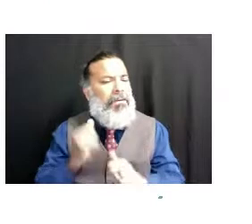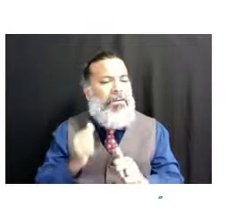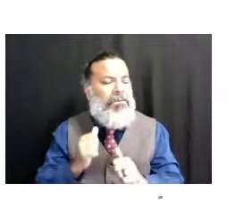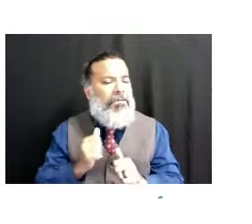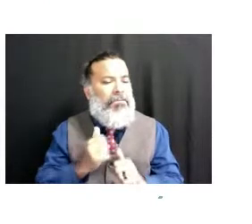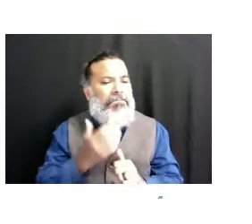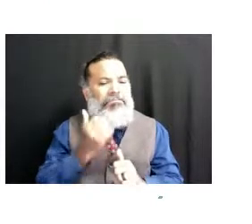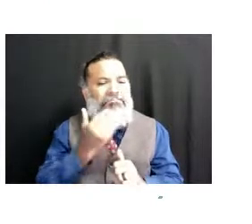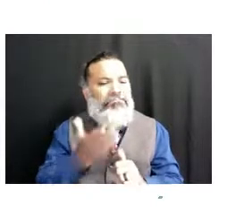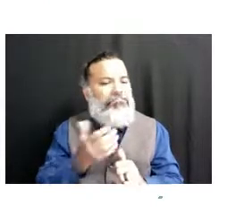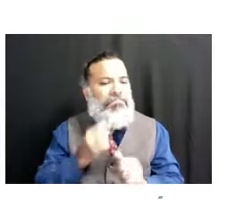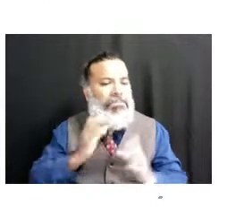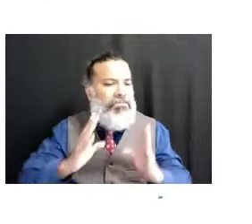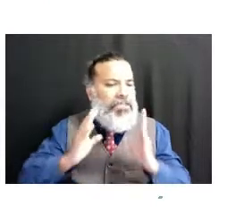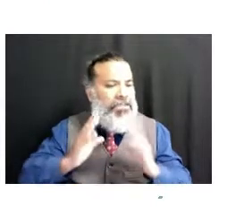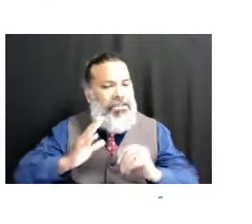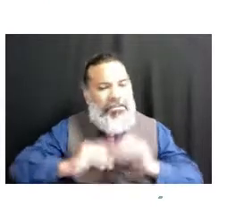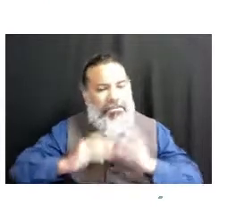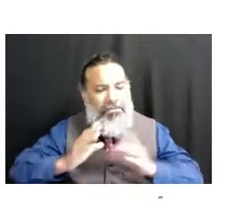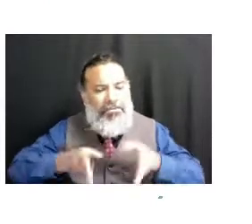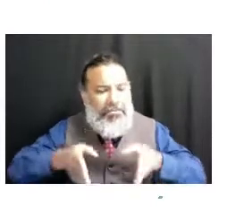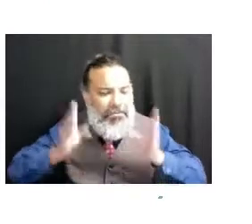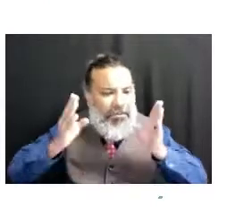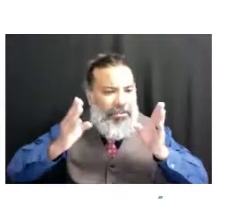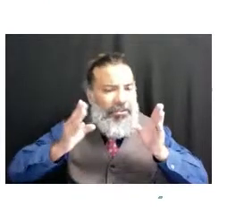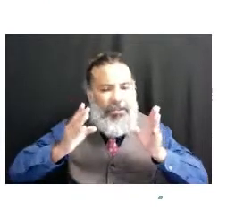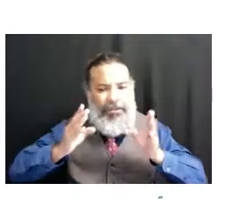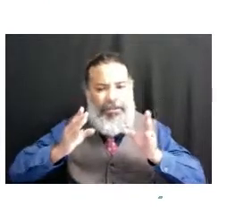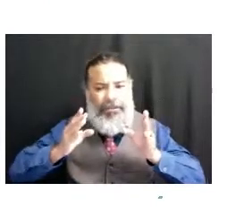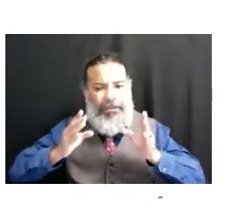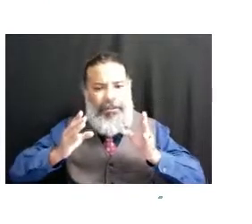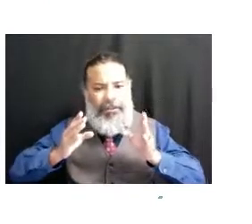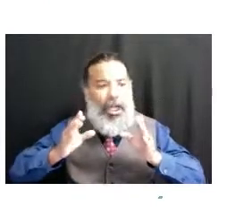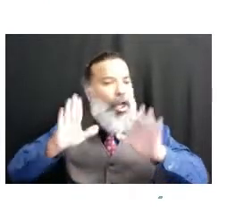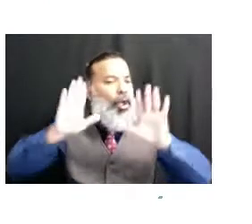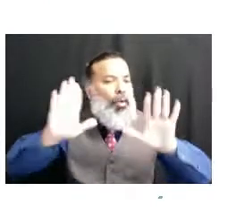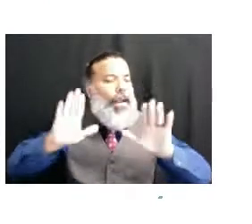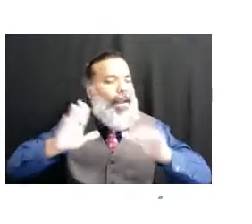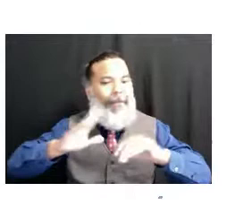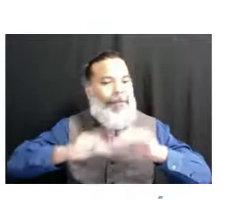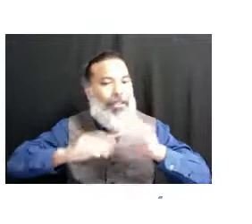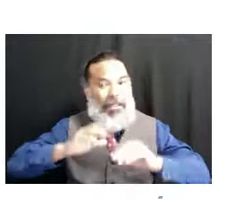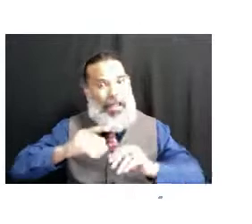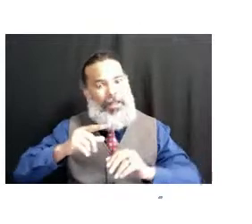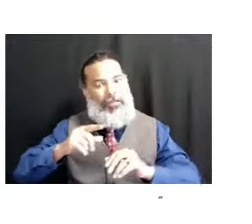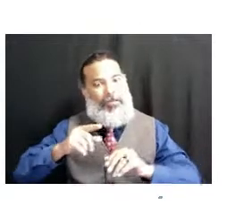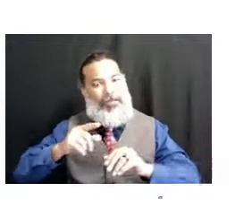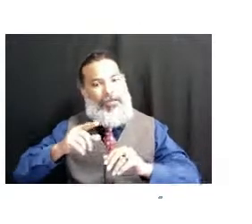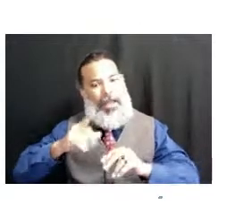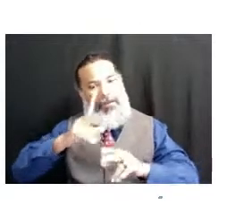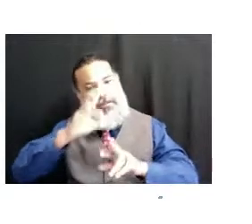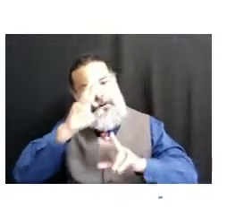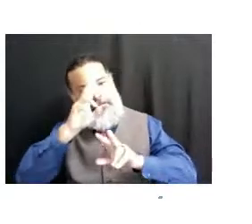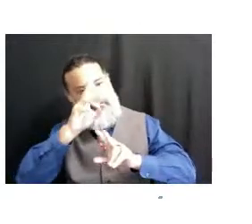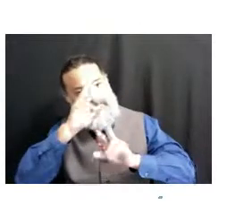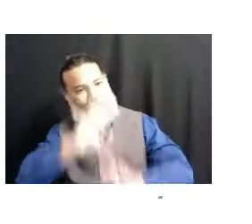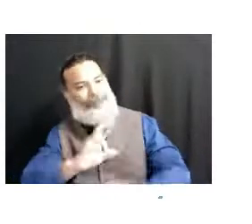to building great buildings that would be respected.